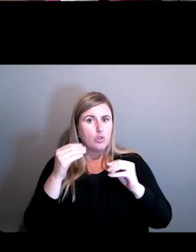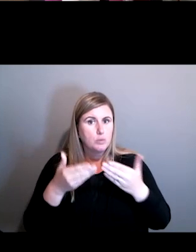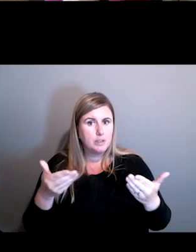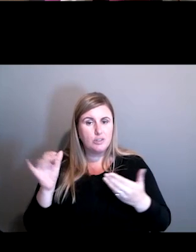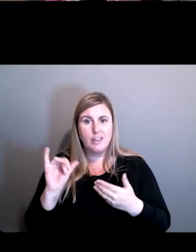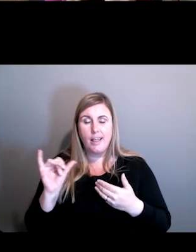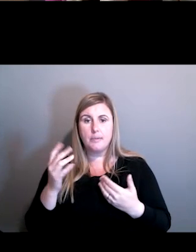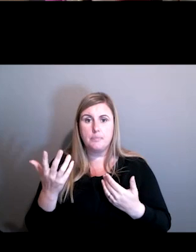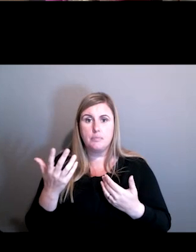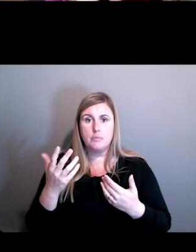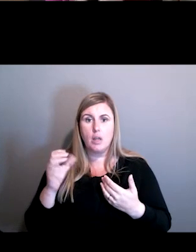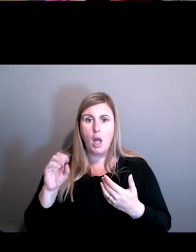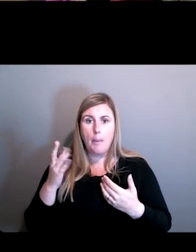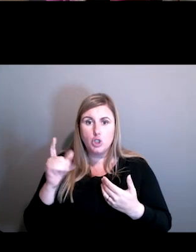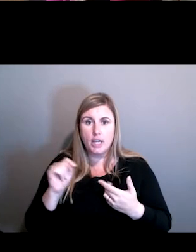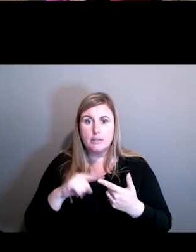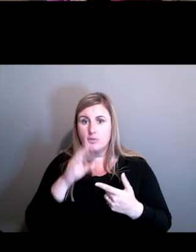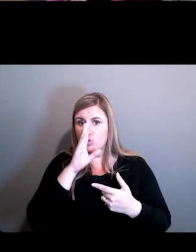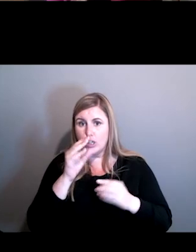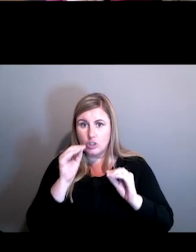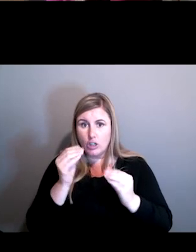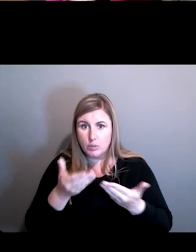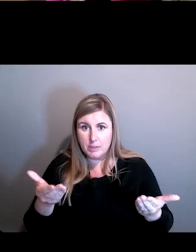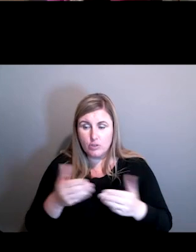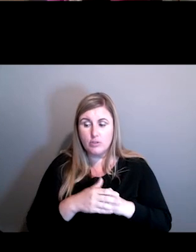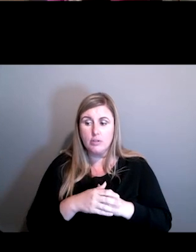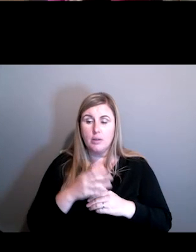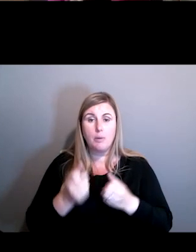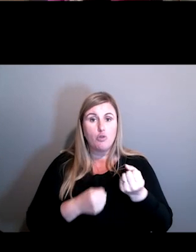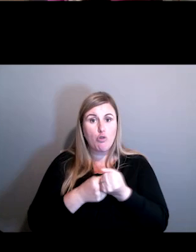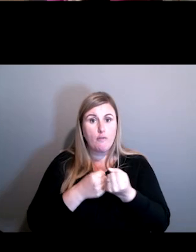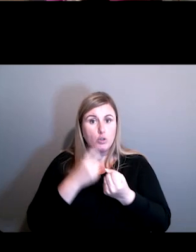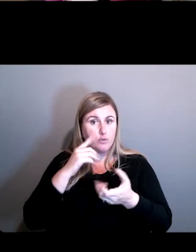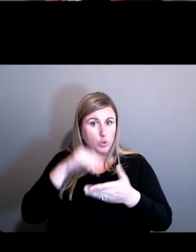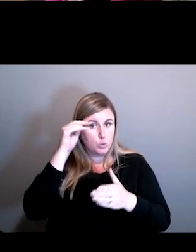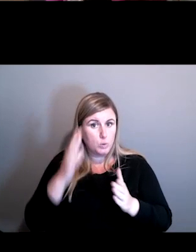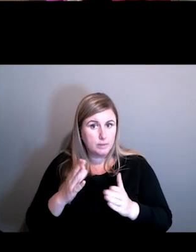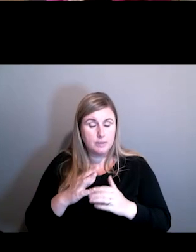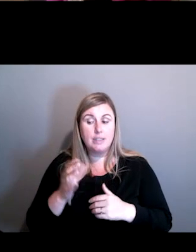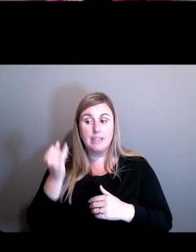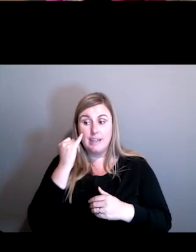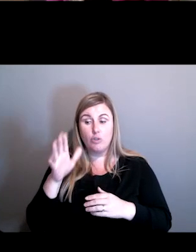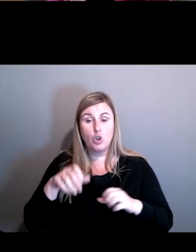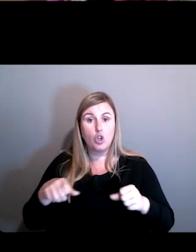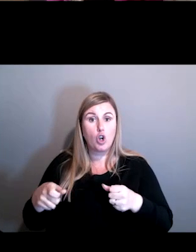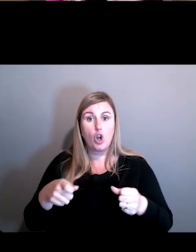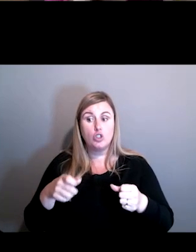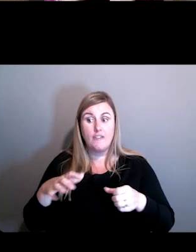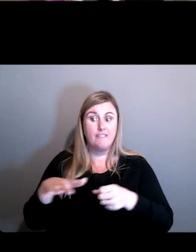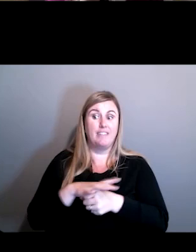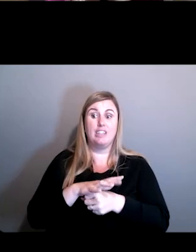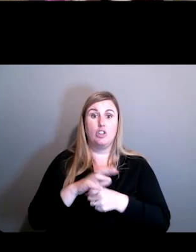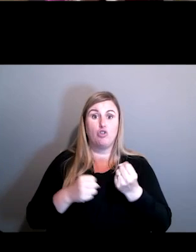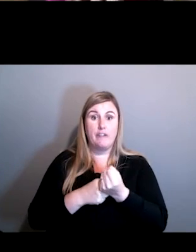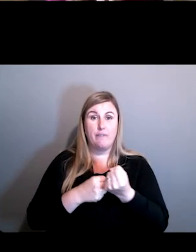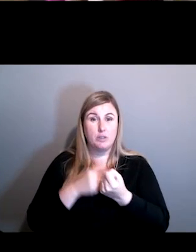such as objects and direct instruction materials, and even reinforcers for your students. Now, if your carts are so filled that the